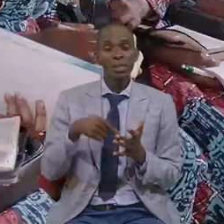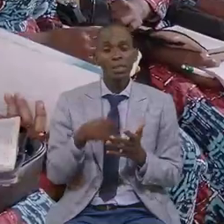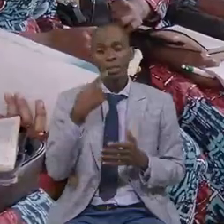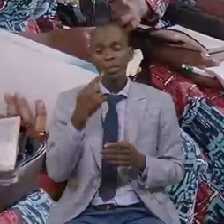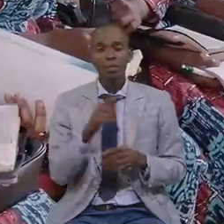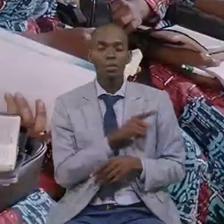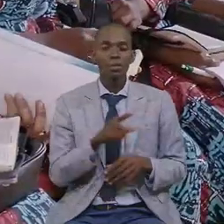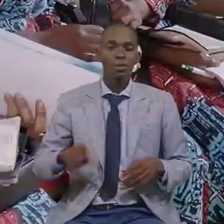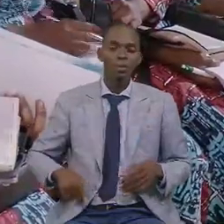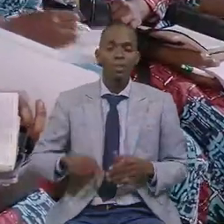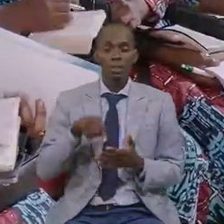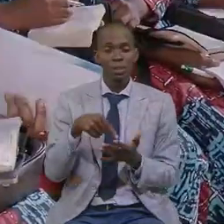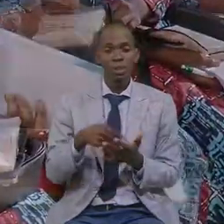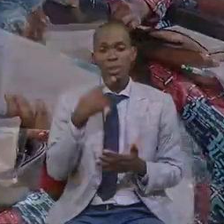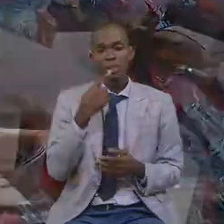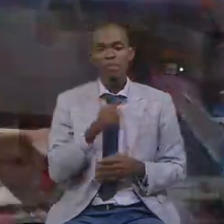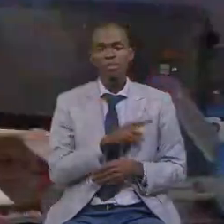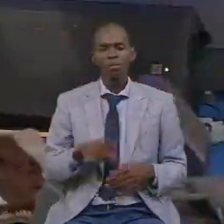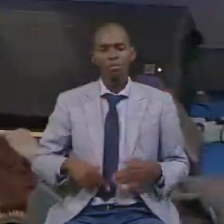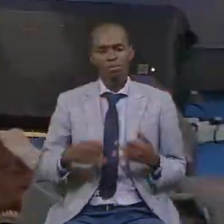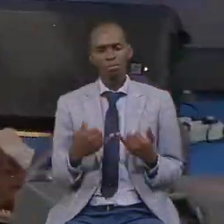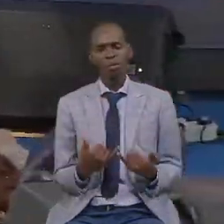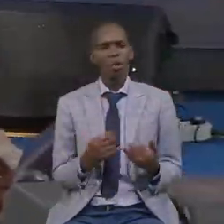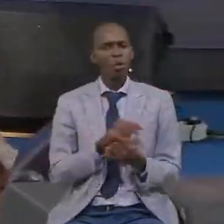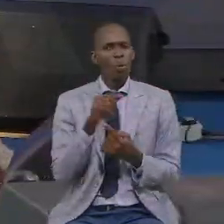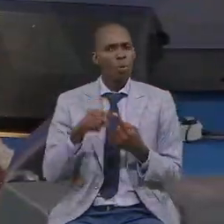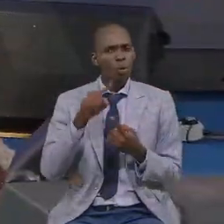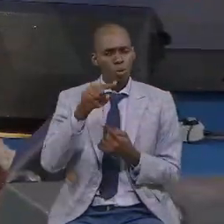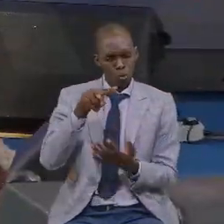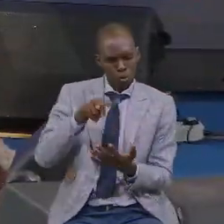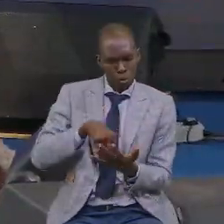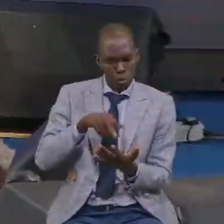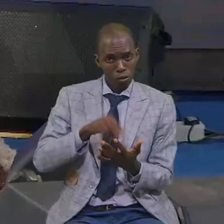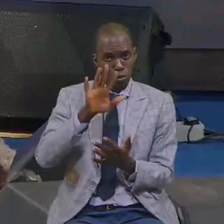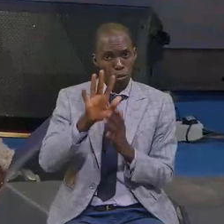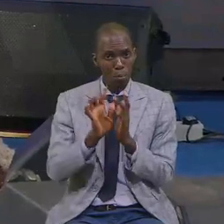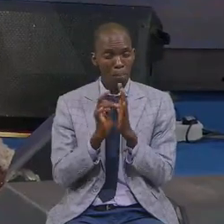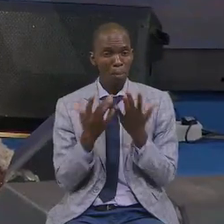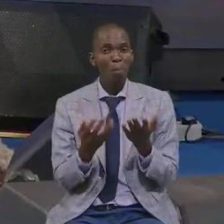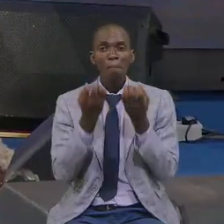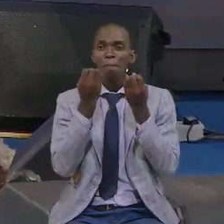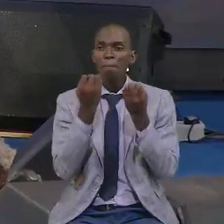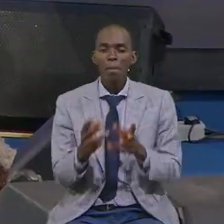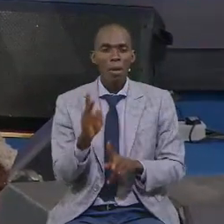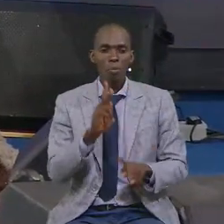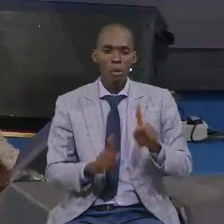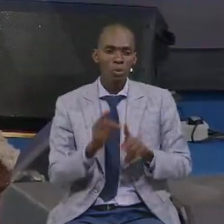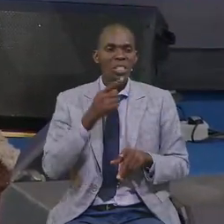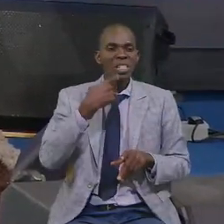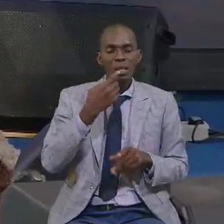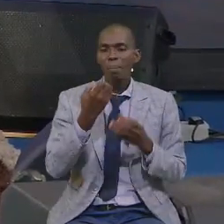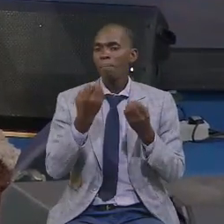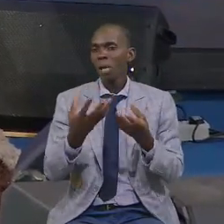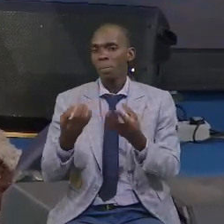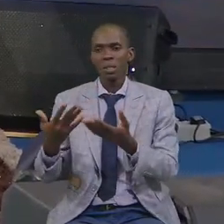the Lord. Thus says the Lord. Now, when you read your Bible, Many people say many things, and